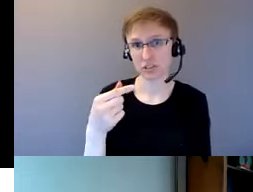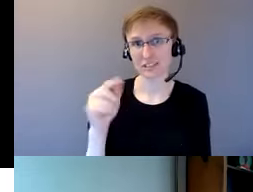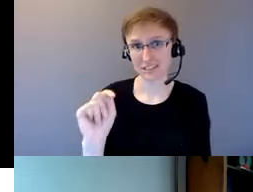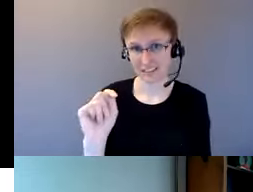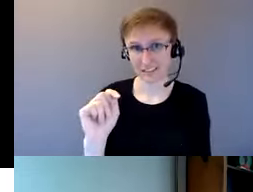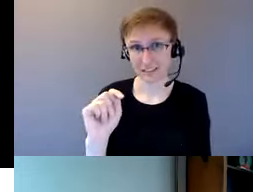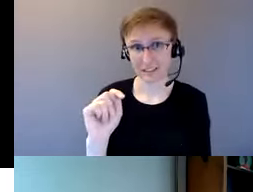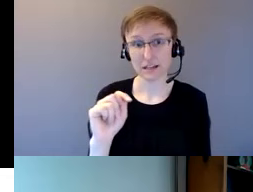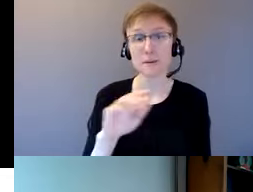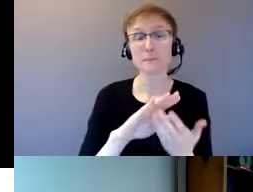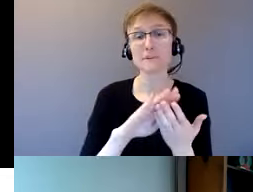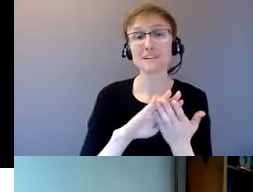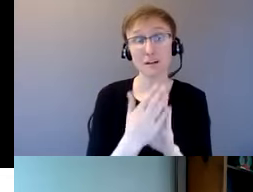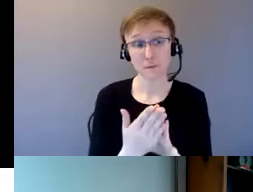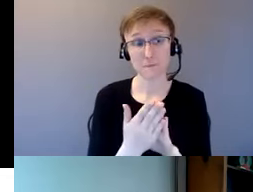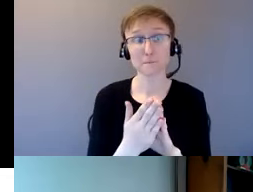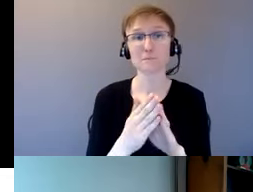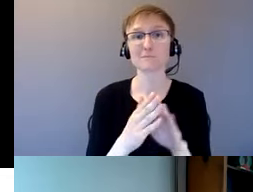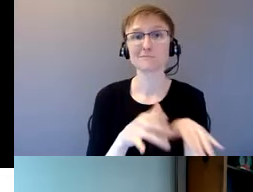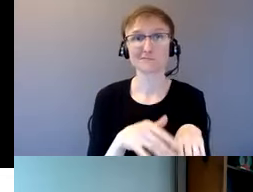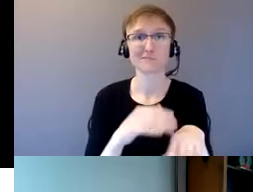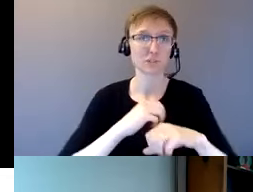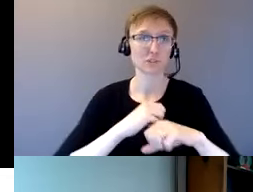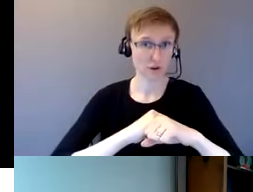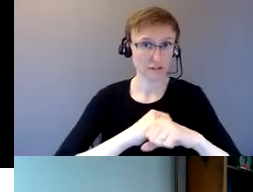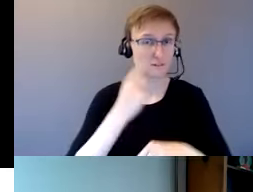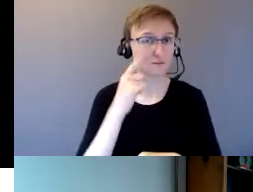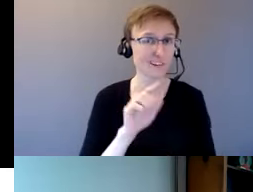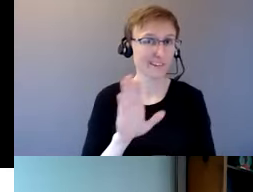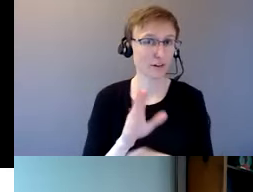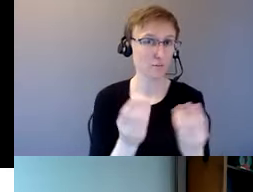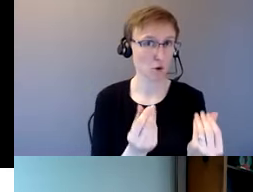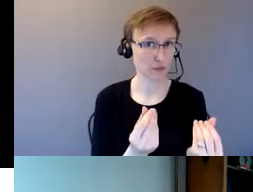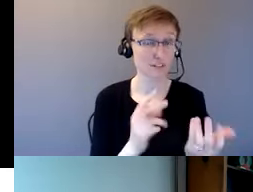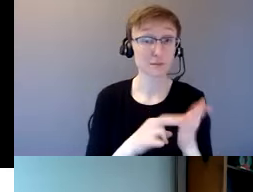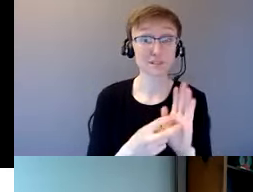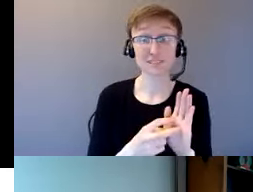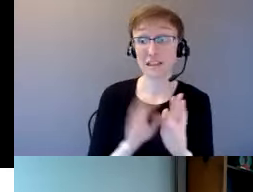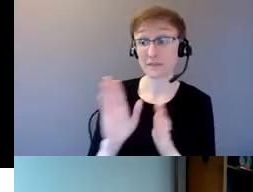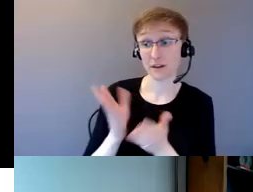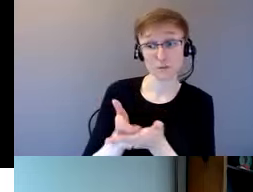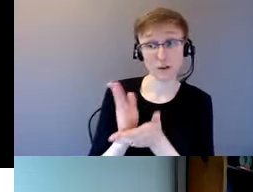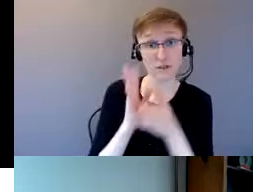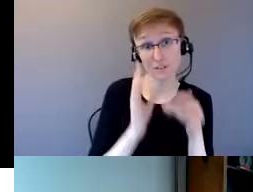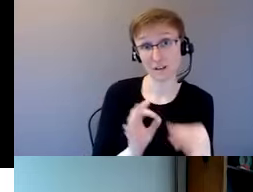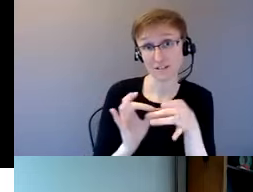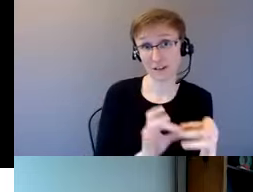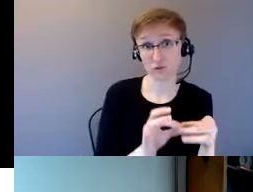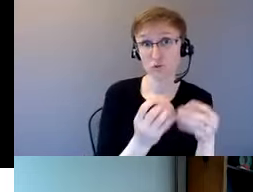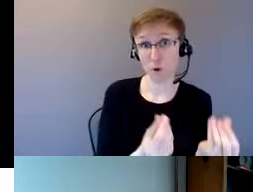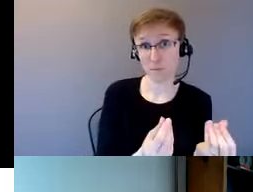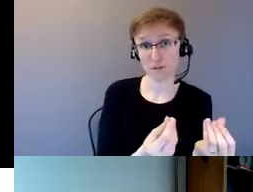So guardian means we've taken away that person's right to make their own decisions about property, which is